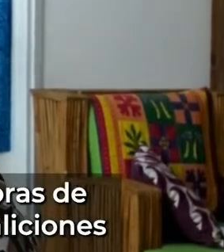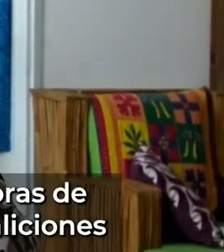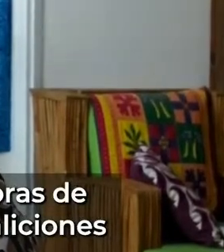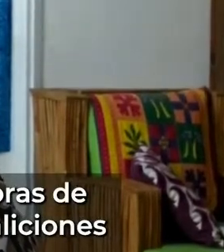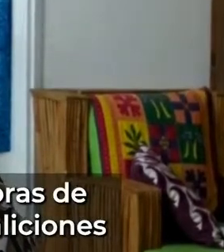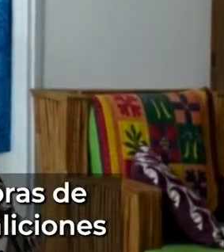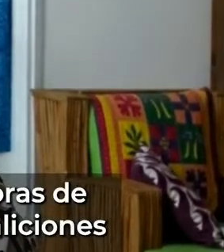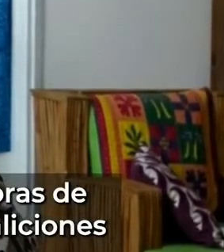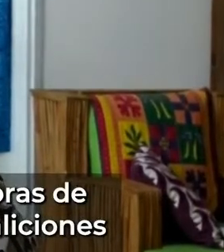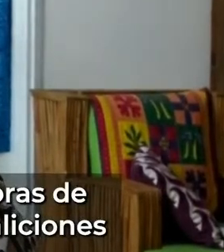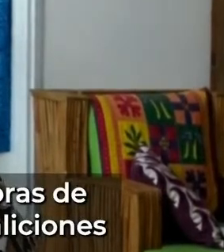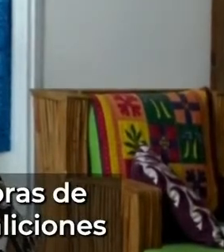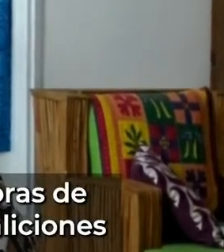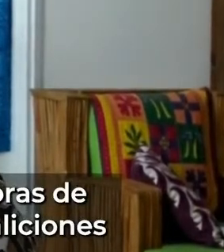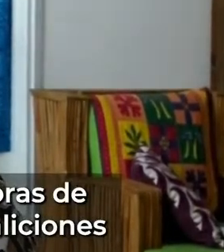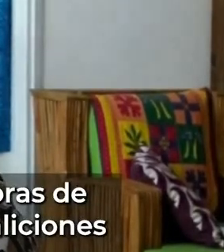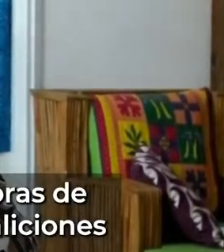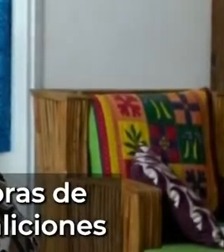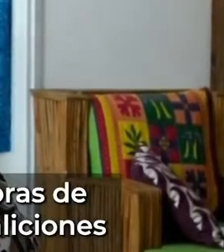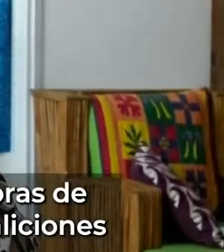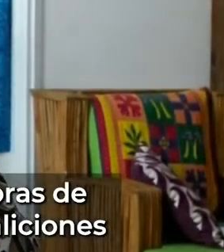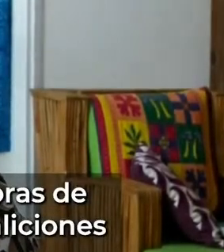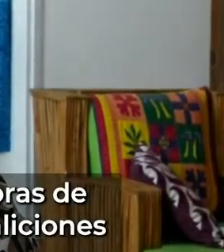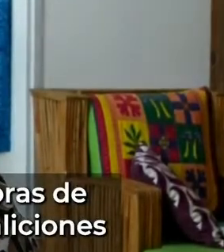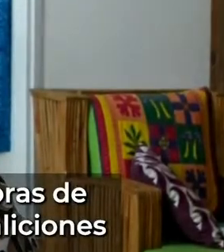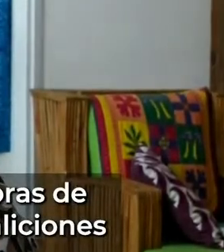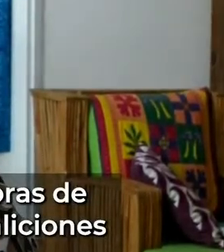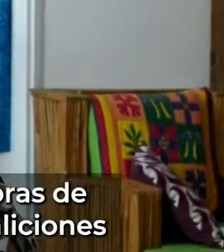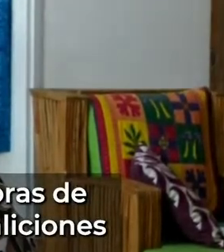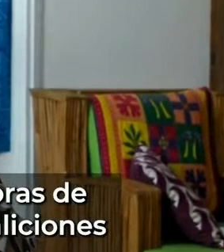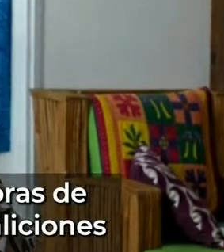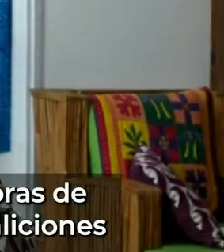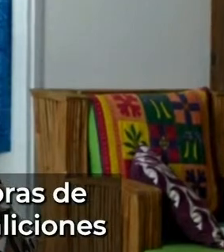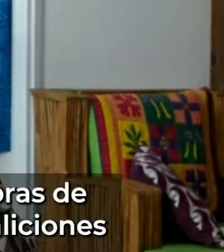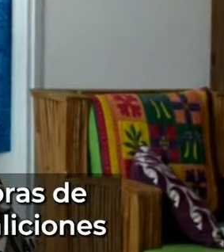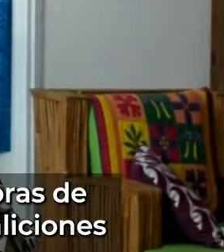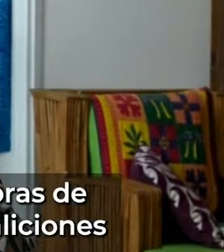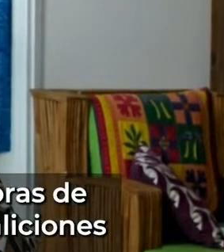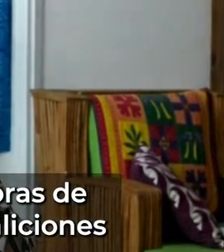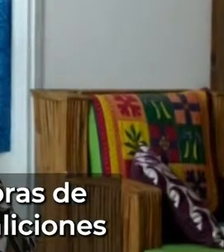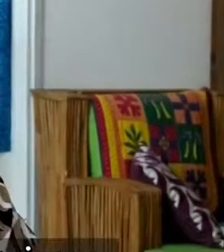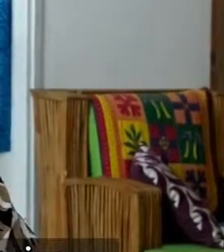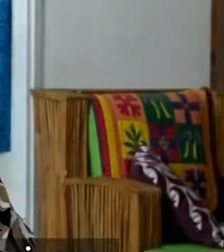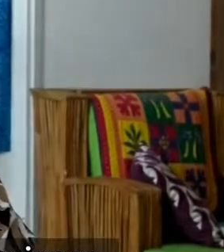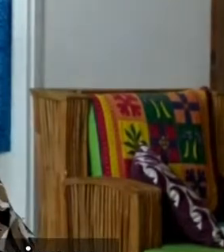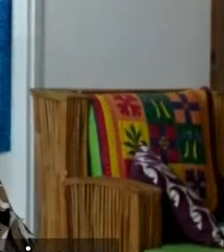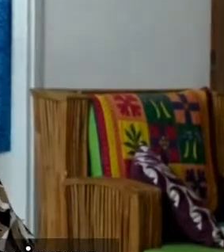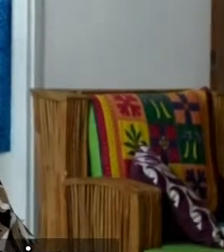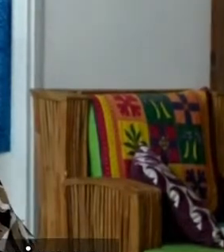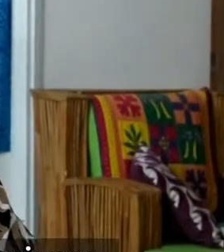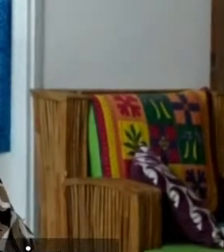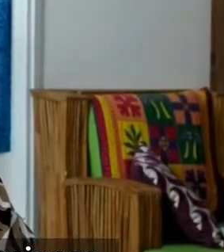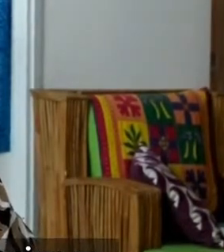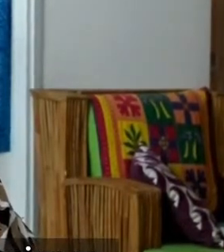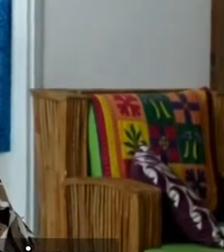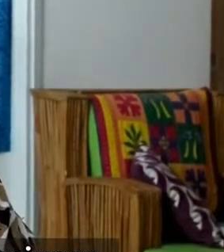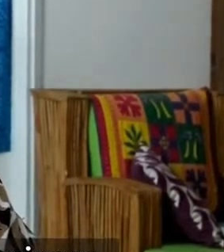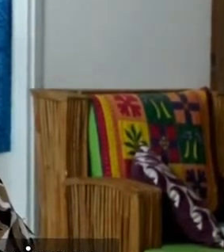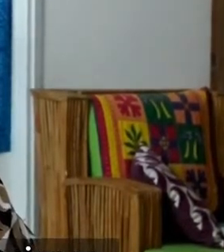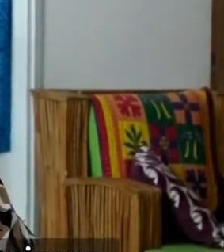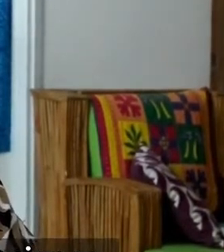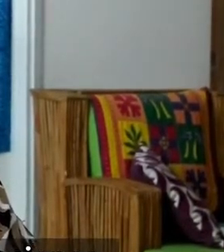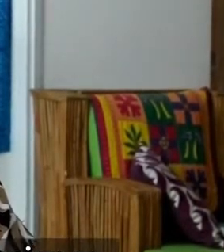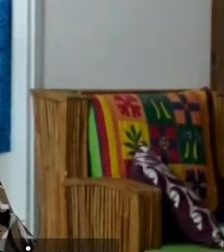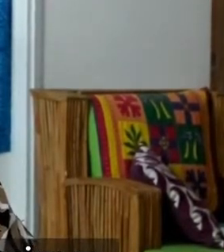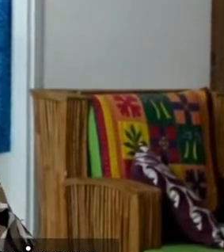and innovative funding in collaboration with feminist funds and coalitions. Generation equality is not